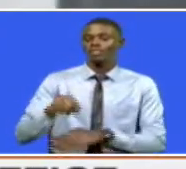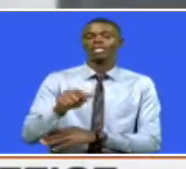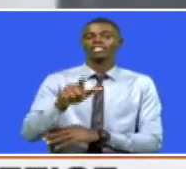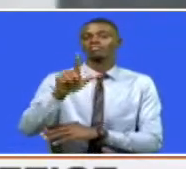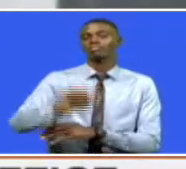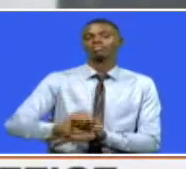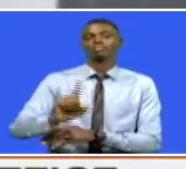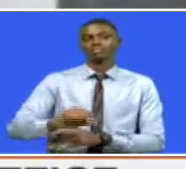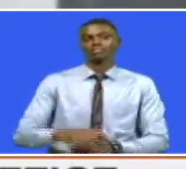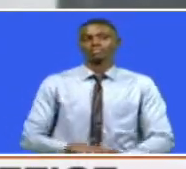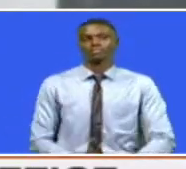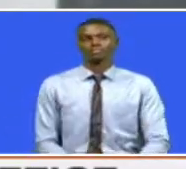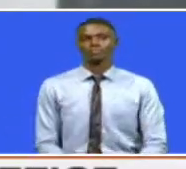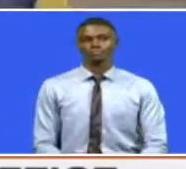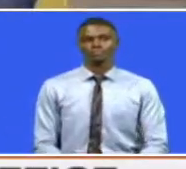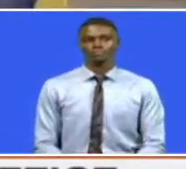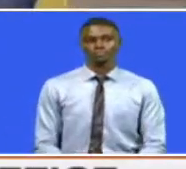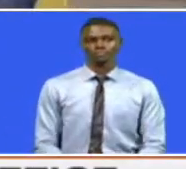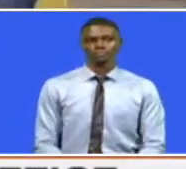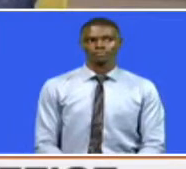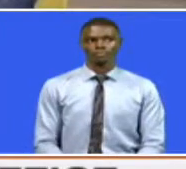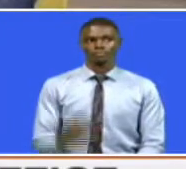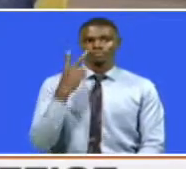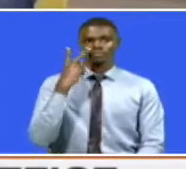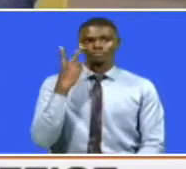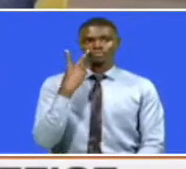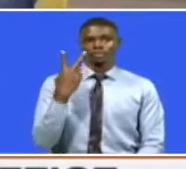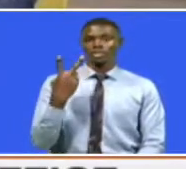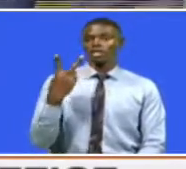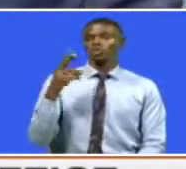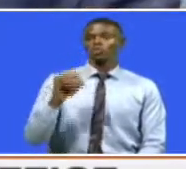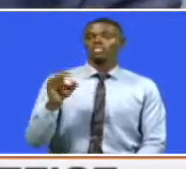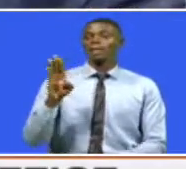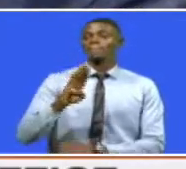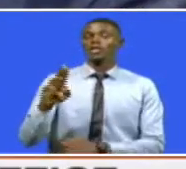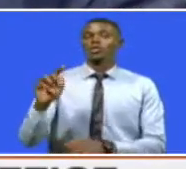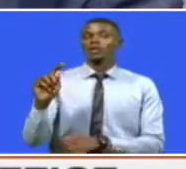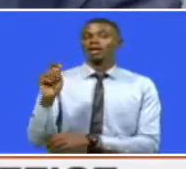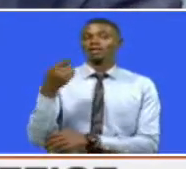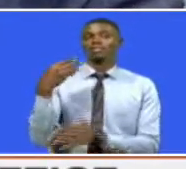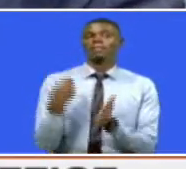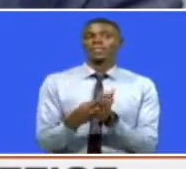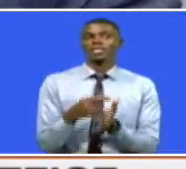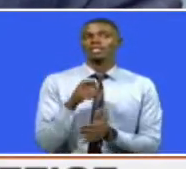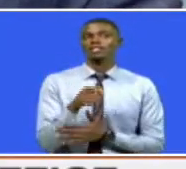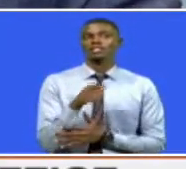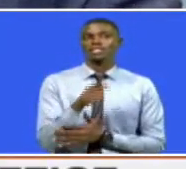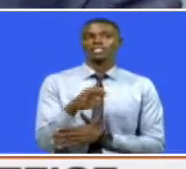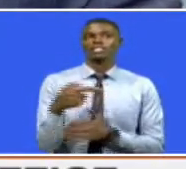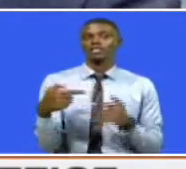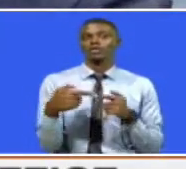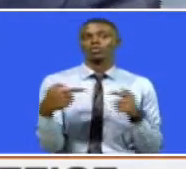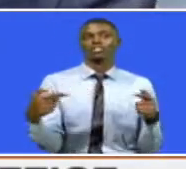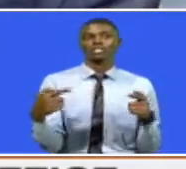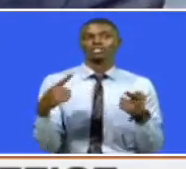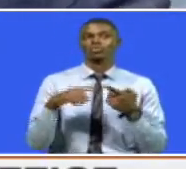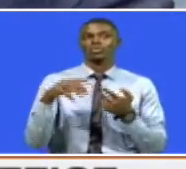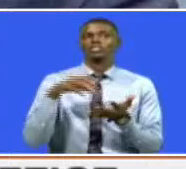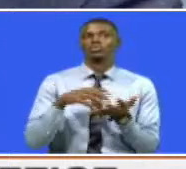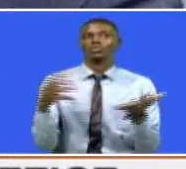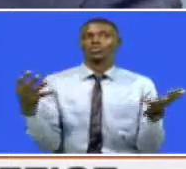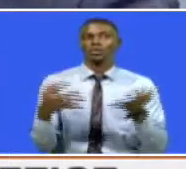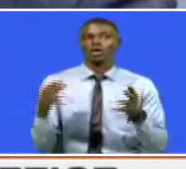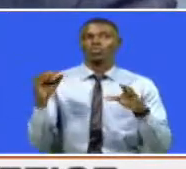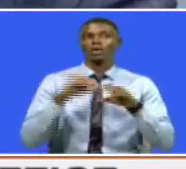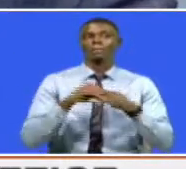lower price? We are looking at a projection of about 20 billion Kenya shillings. This is in contrast to a situation where you